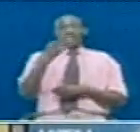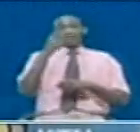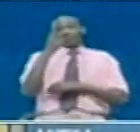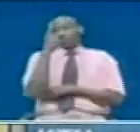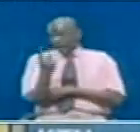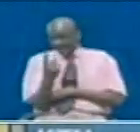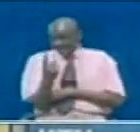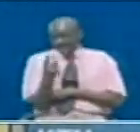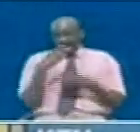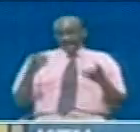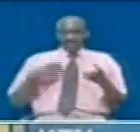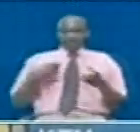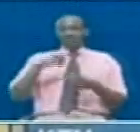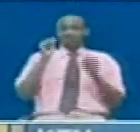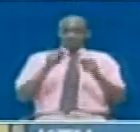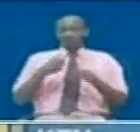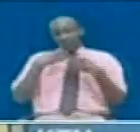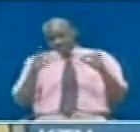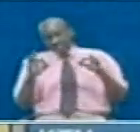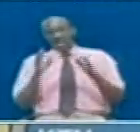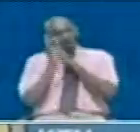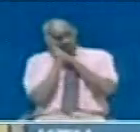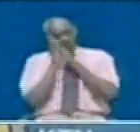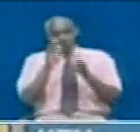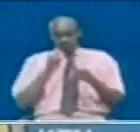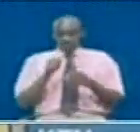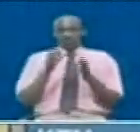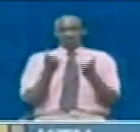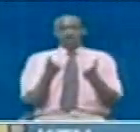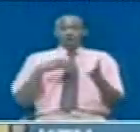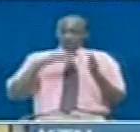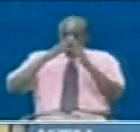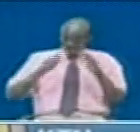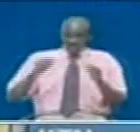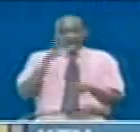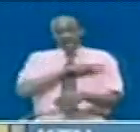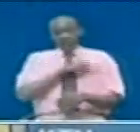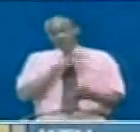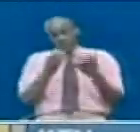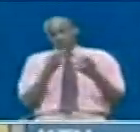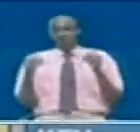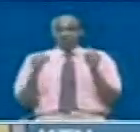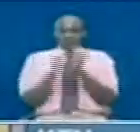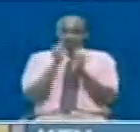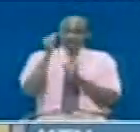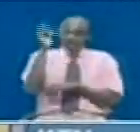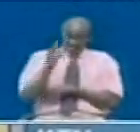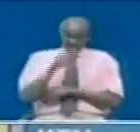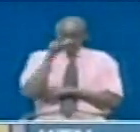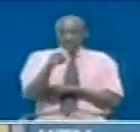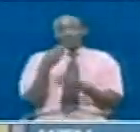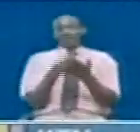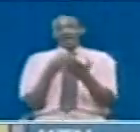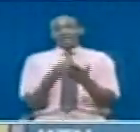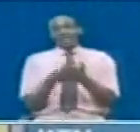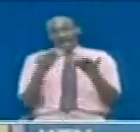22,321 shillings and are entitled to free accommodation from the retailer or a house allowance equivalent to 15% of basic